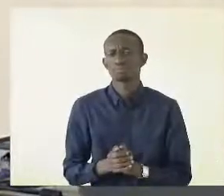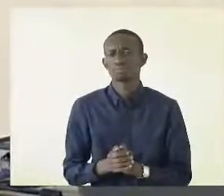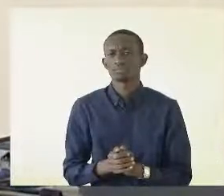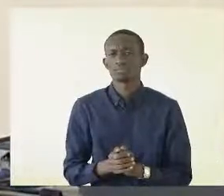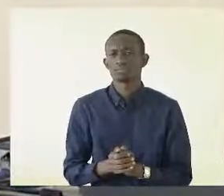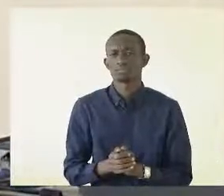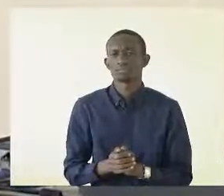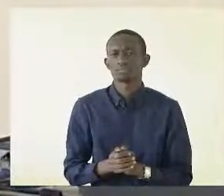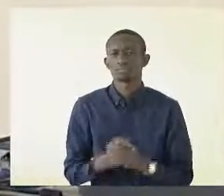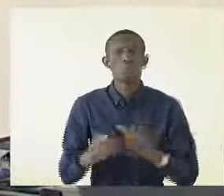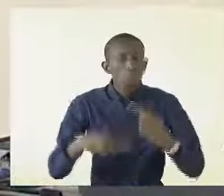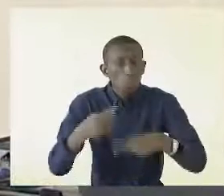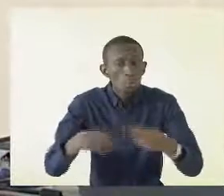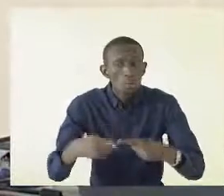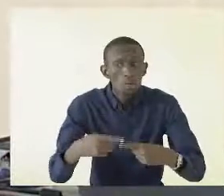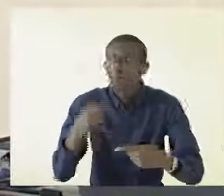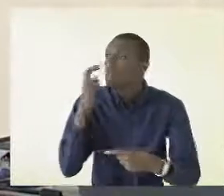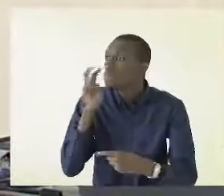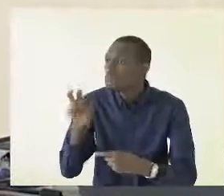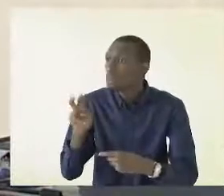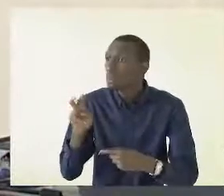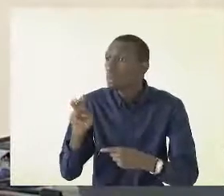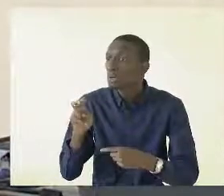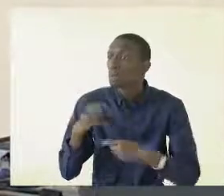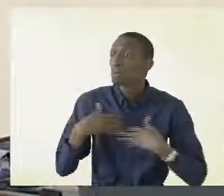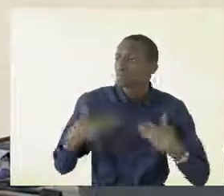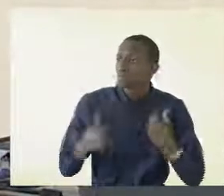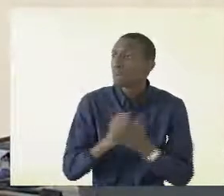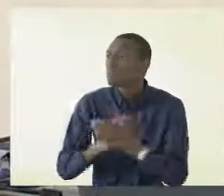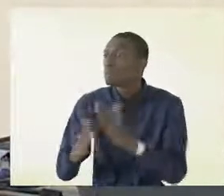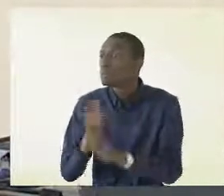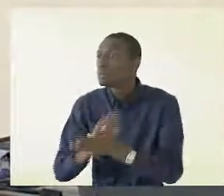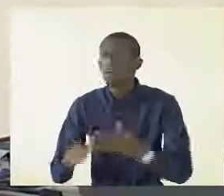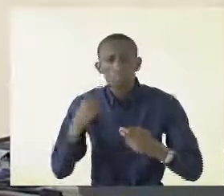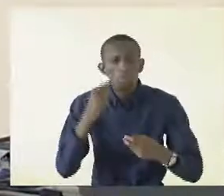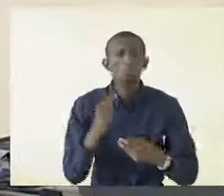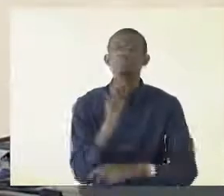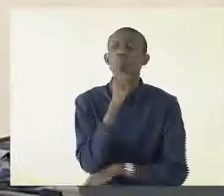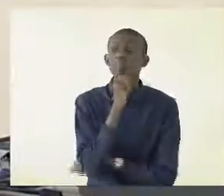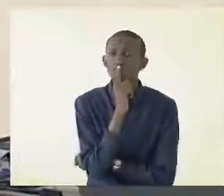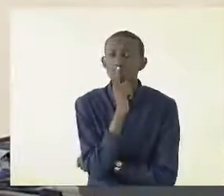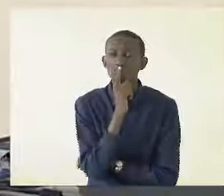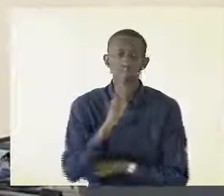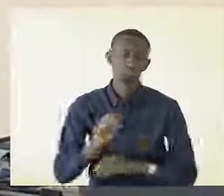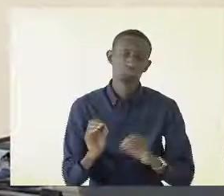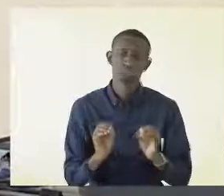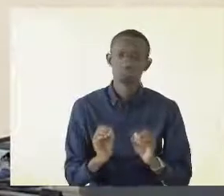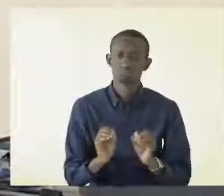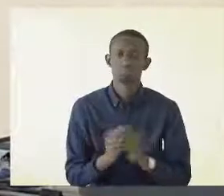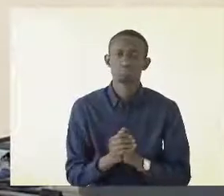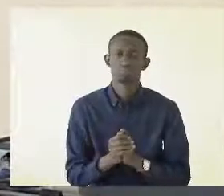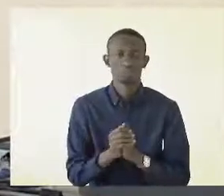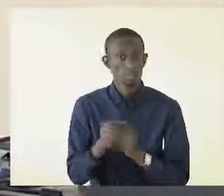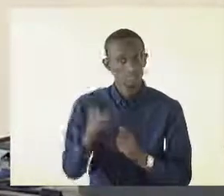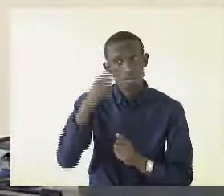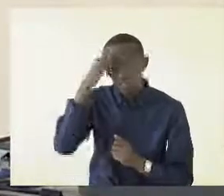we cannot continue to see organisms extincting or disappearing. That's why